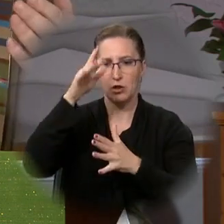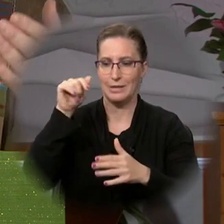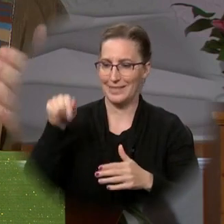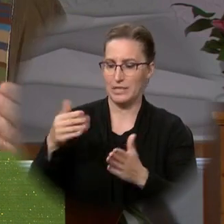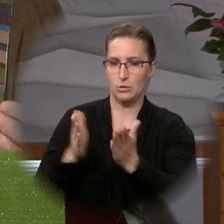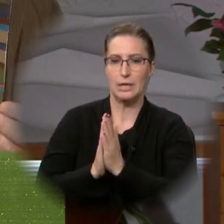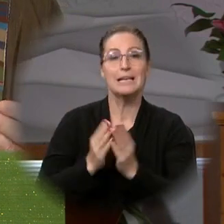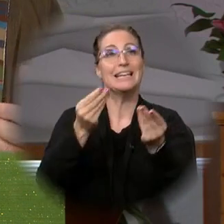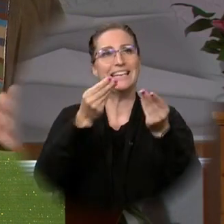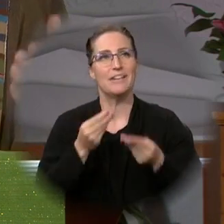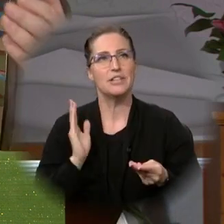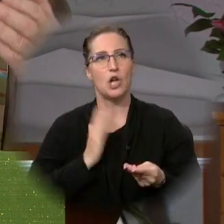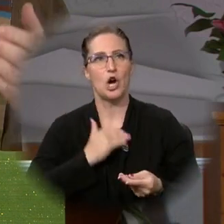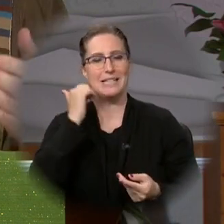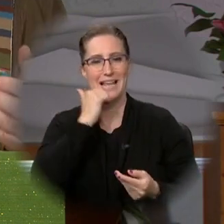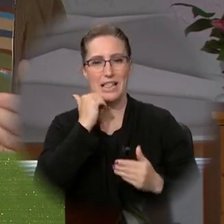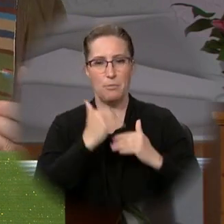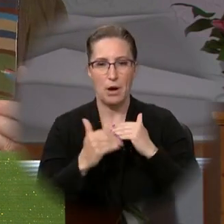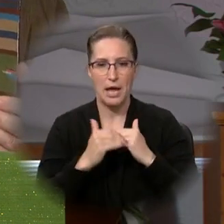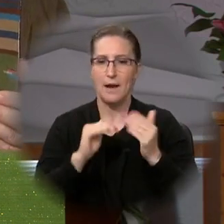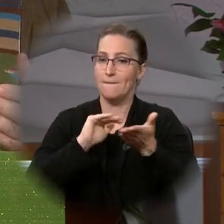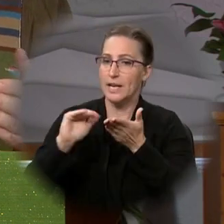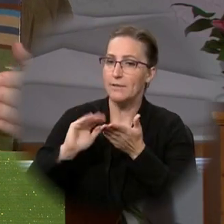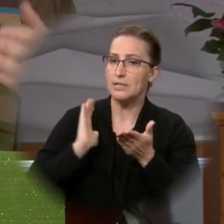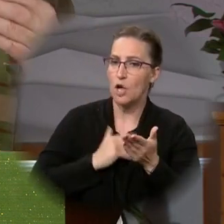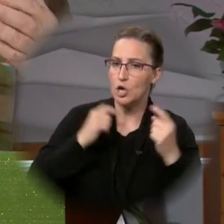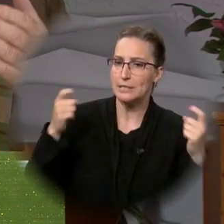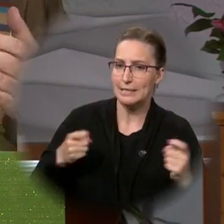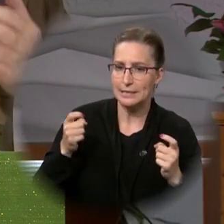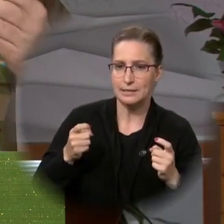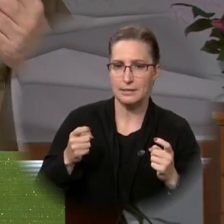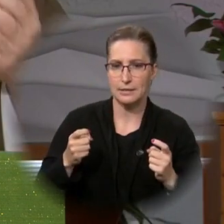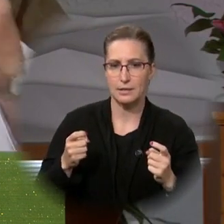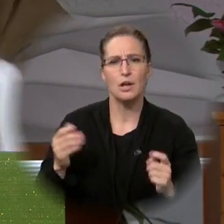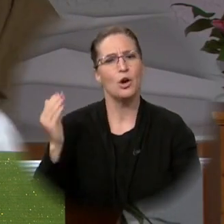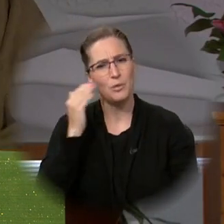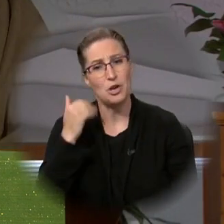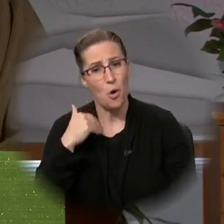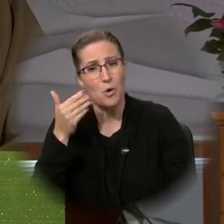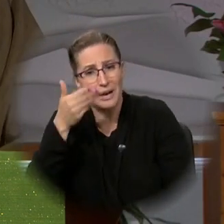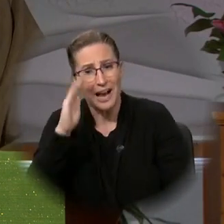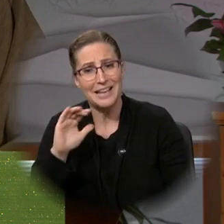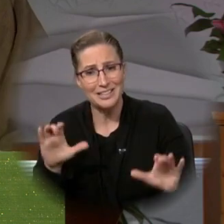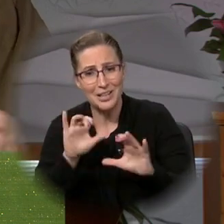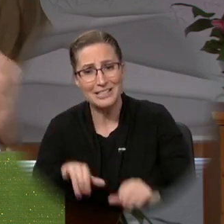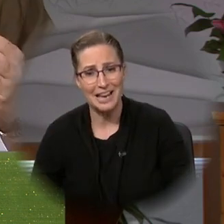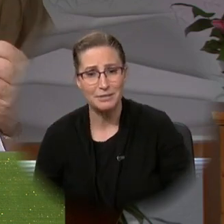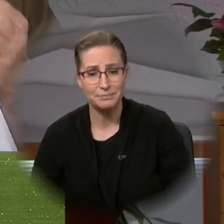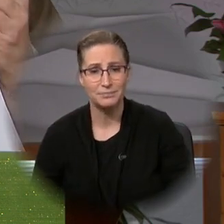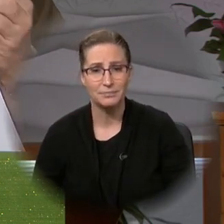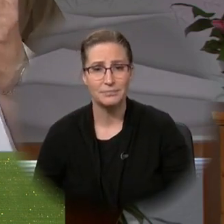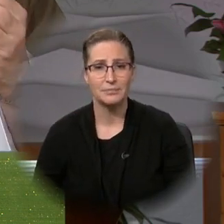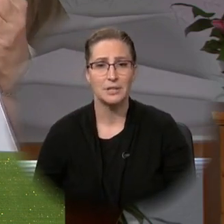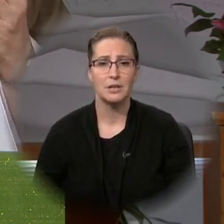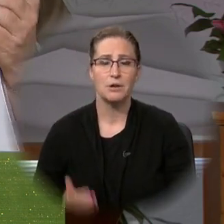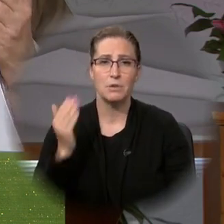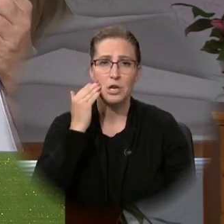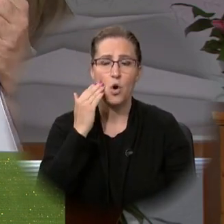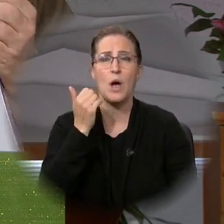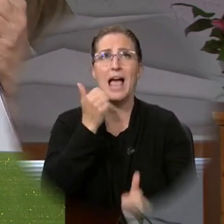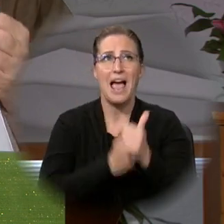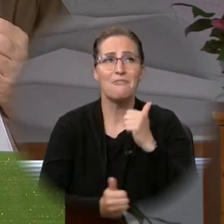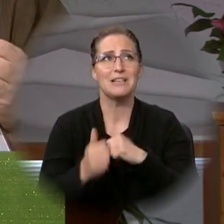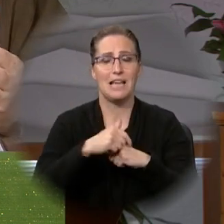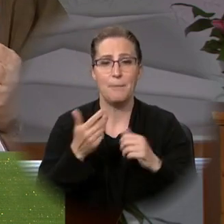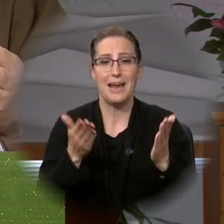request, give us our daily bread, forgive us our sins. And we know that God does that. We know that each time we